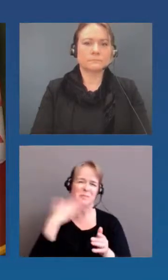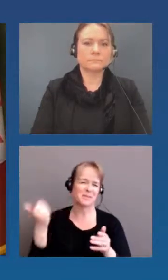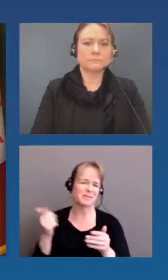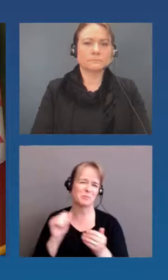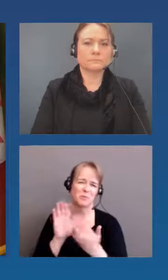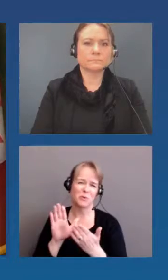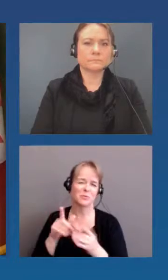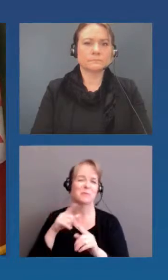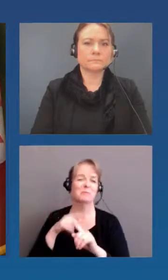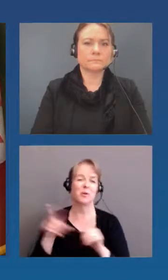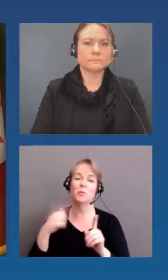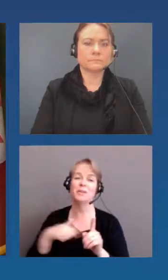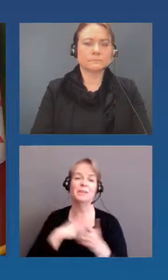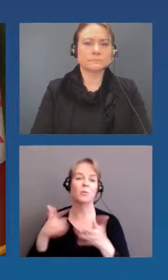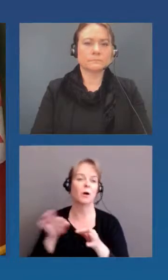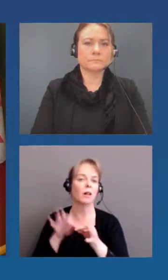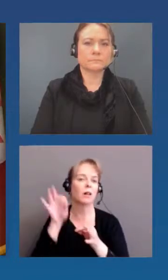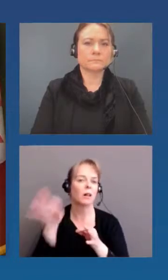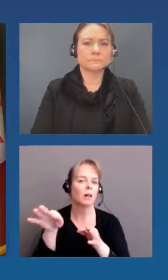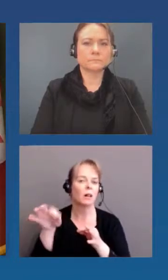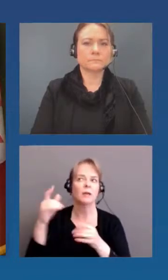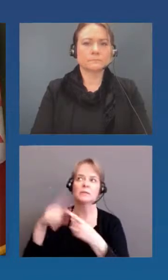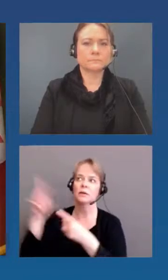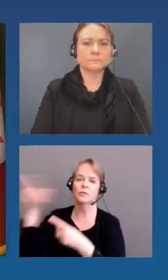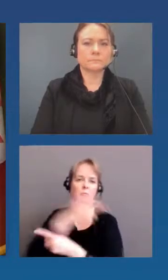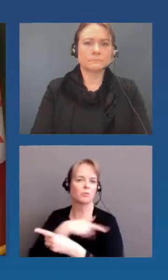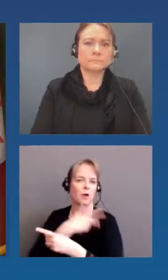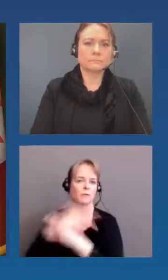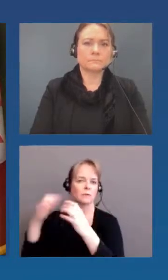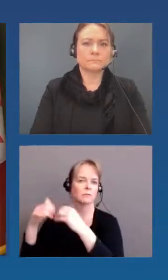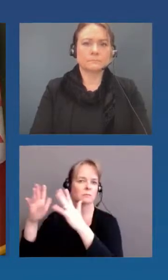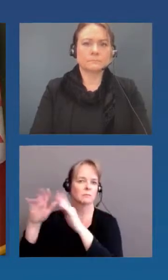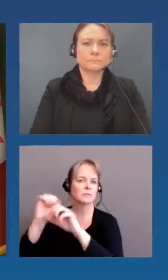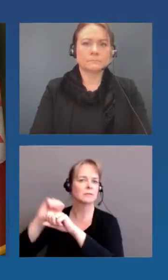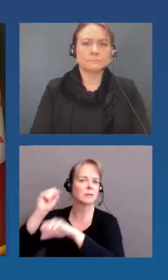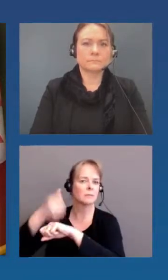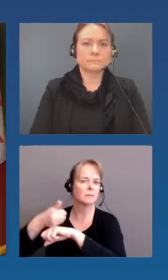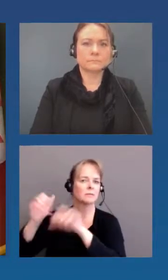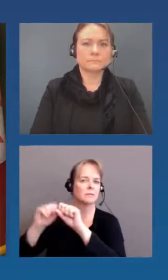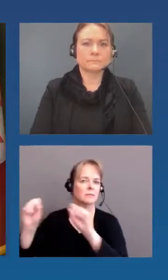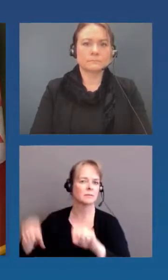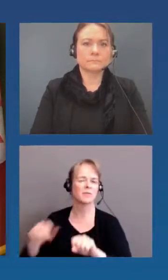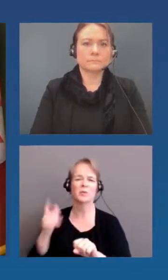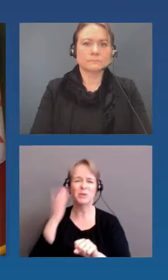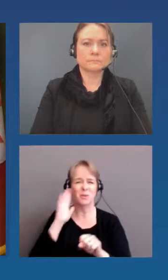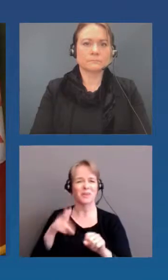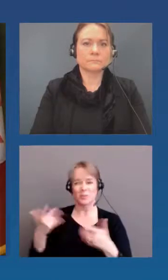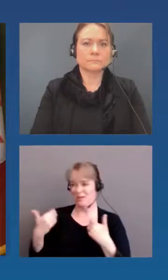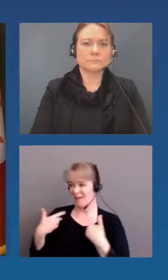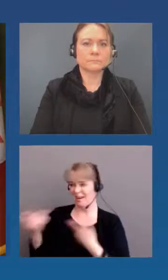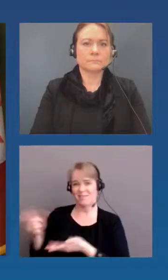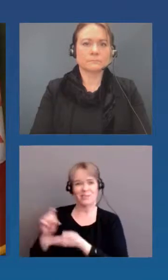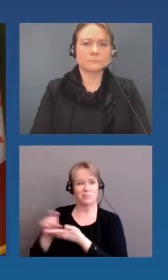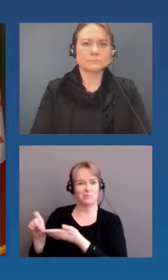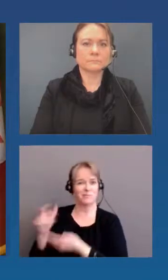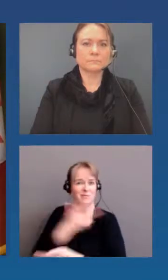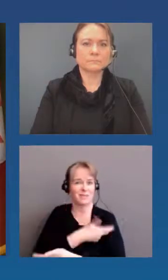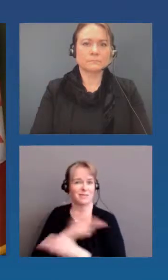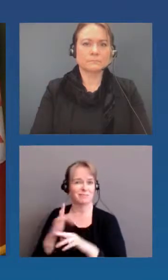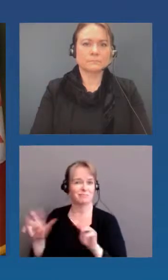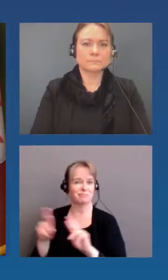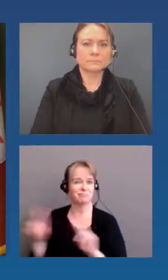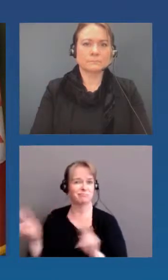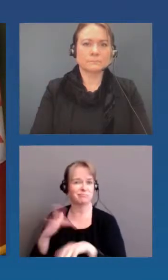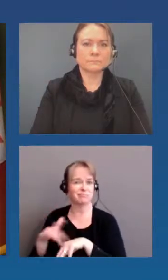important clients, and these are important residents of our community that need to get vaccinated, and we have the capacity. So we're opening up the Nepean